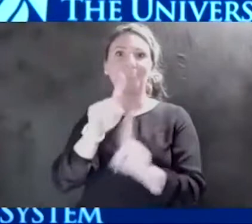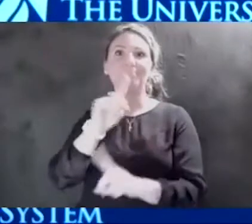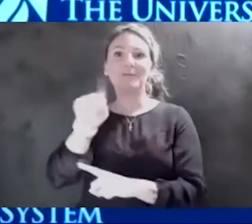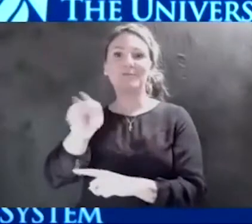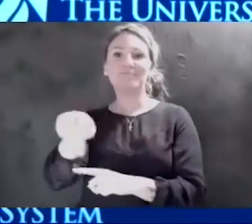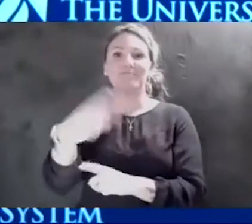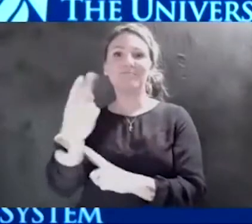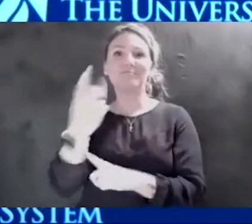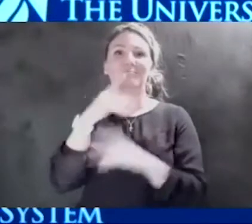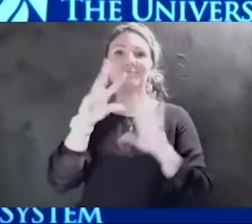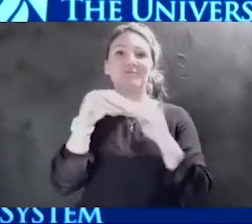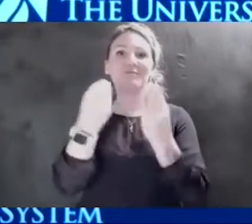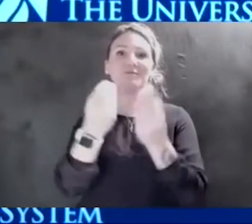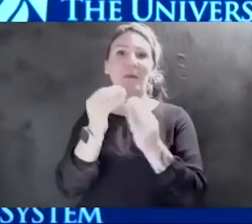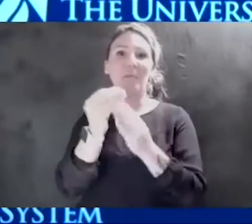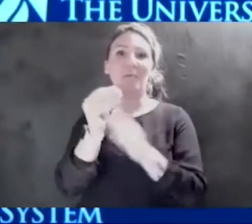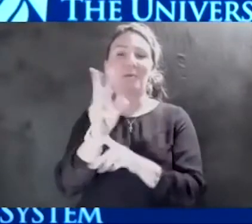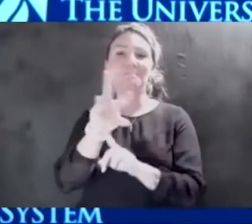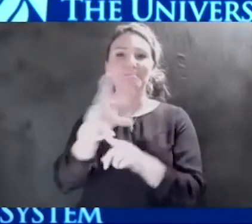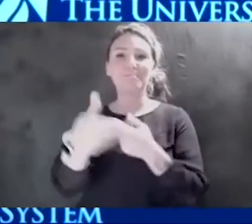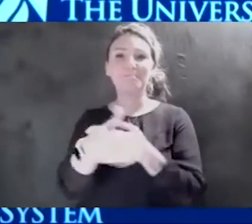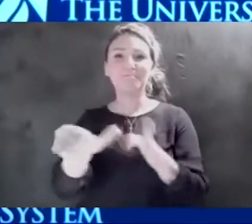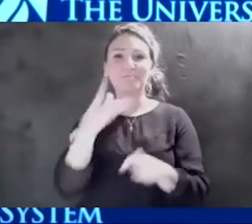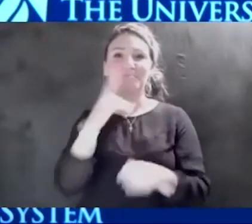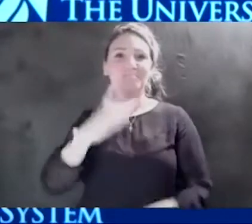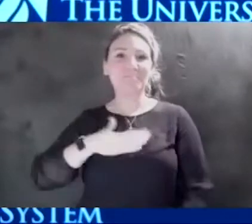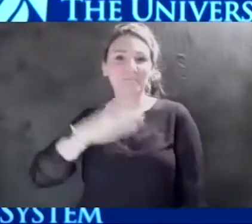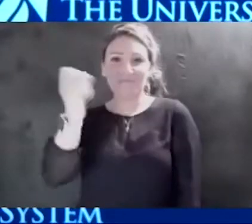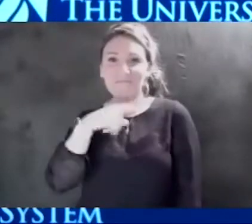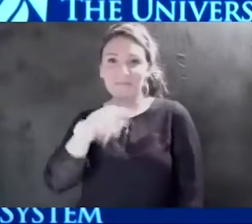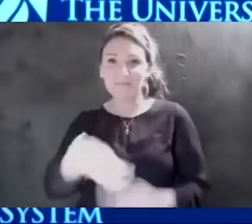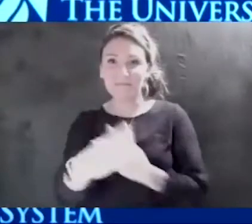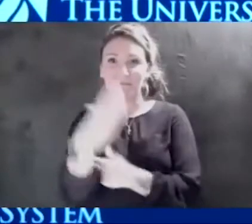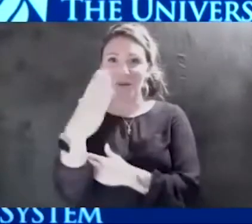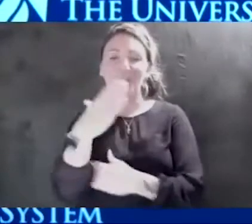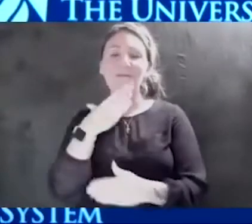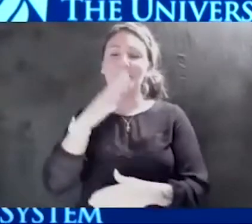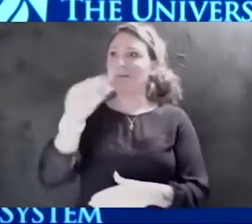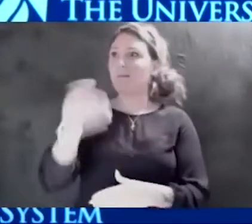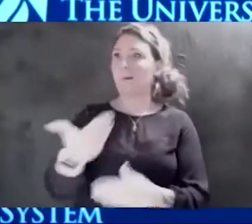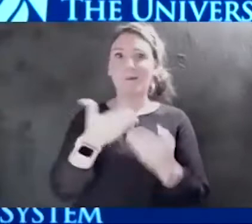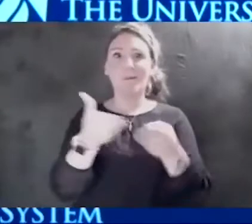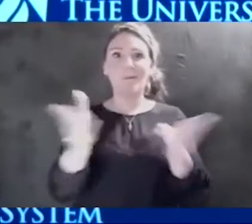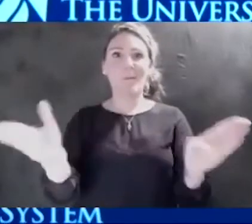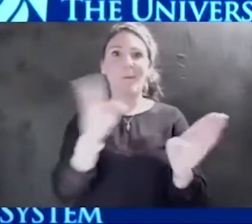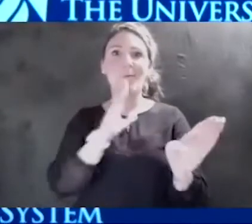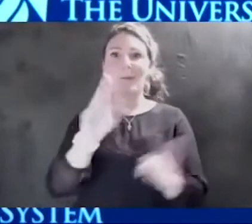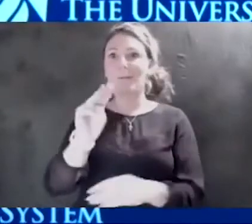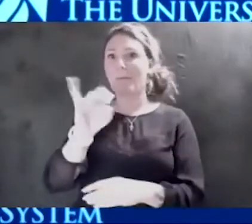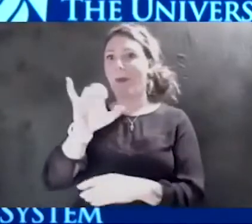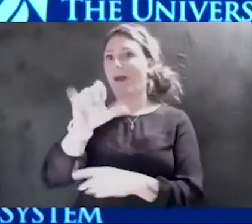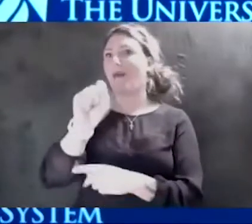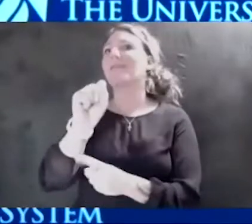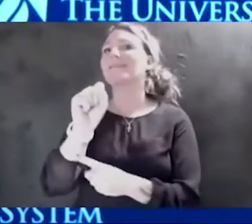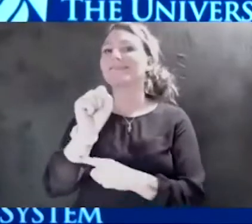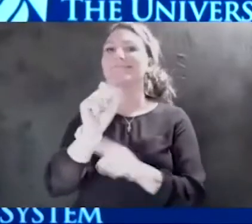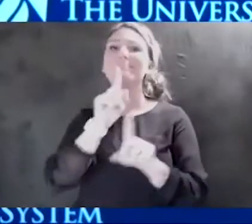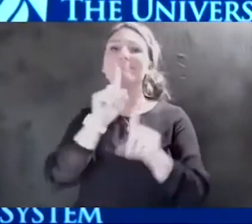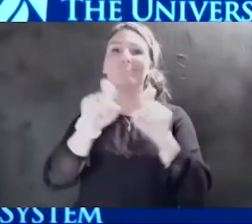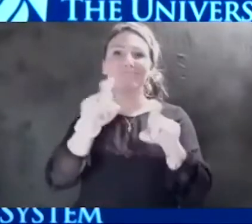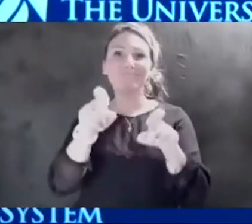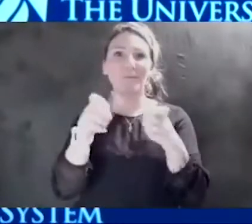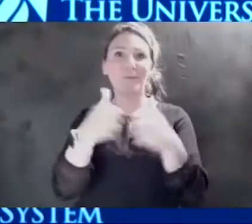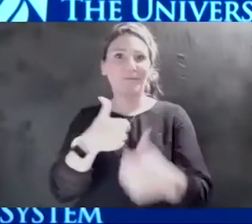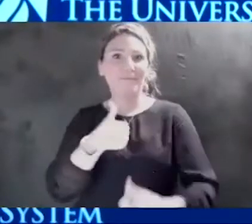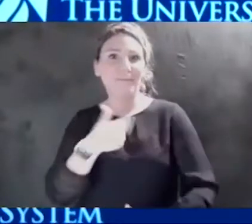here at the hospital. We're delighted to be with you this morning. Welcome to Open Mics with Dr. Stites. Here you can find me every Wednesday morning